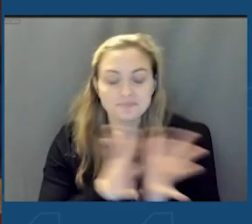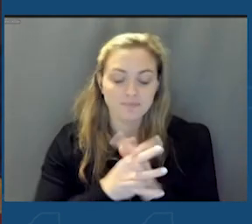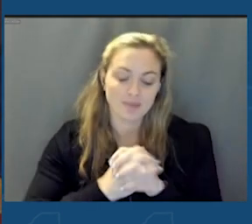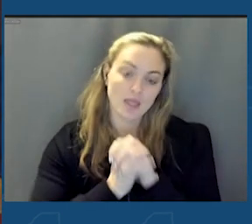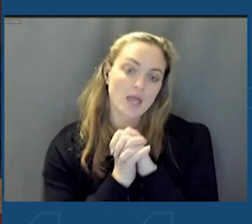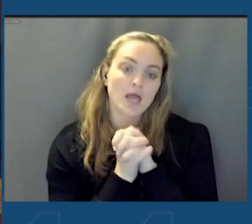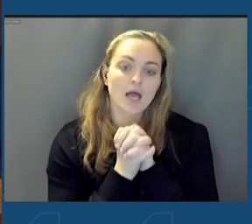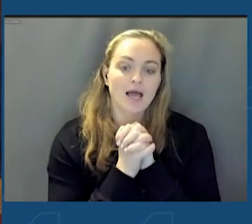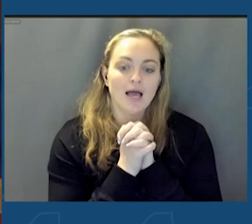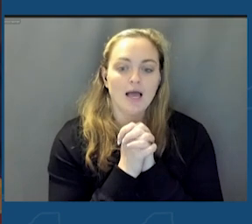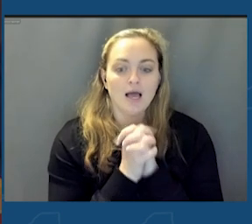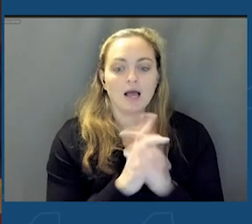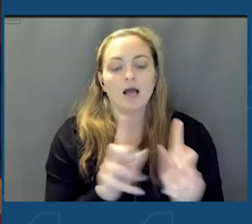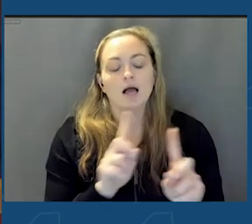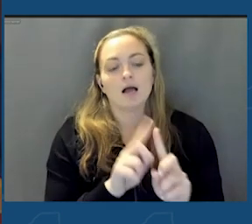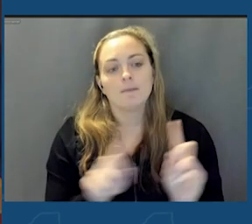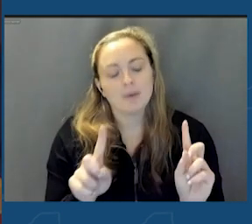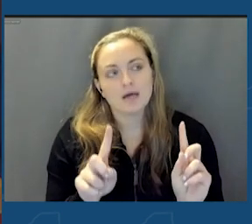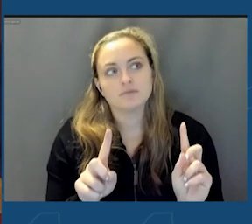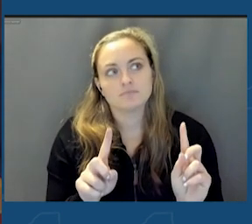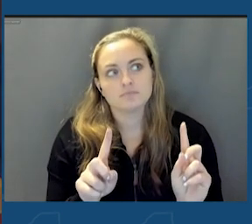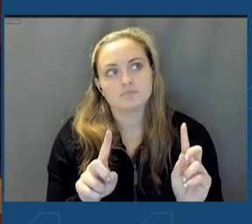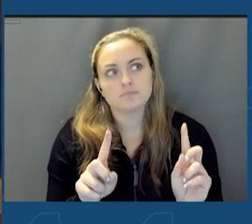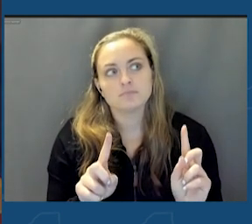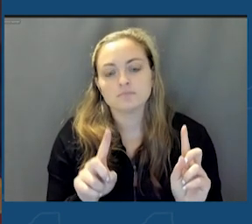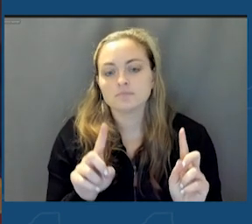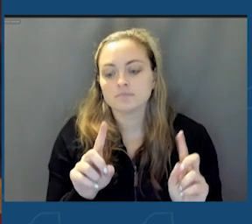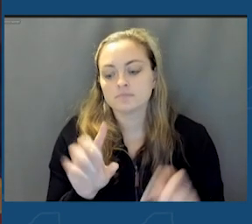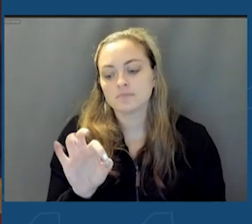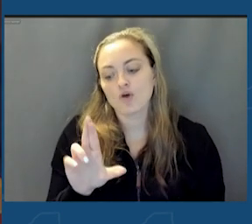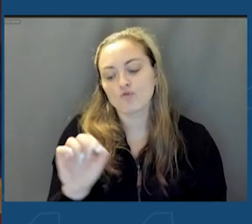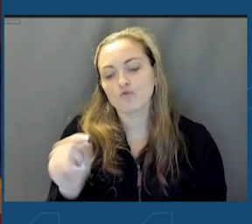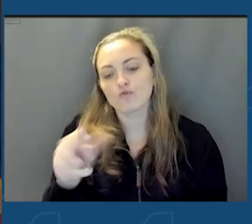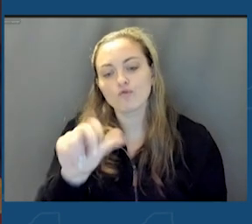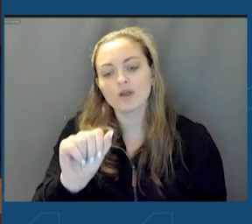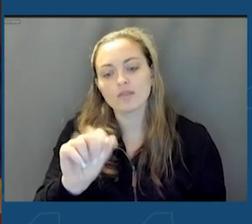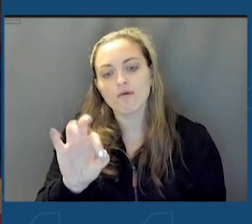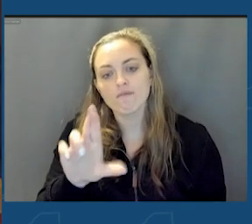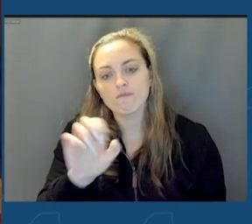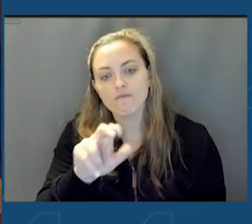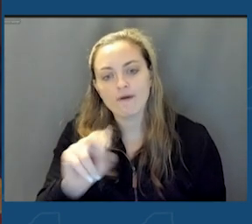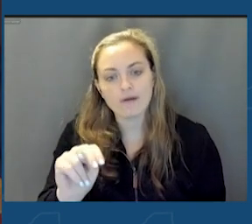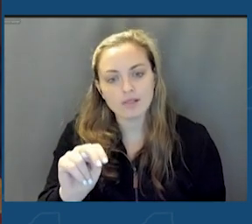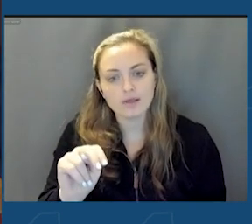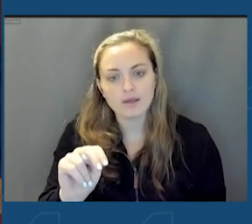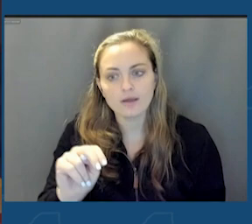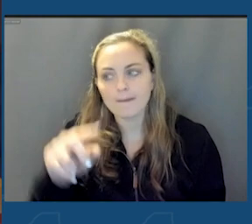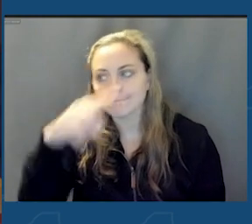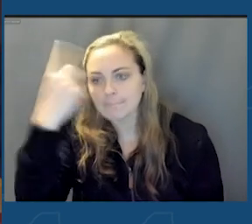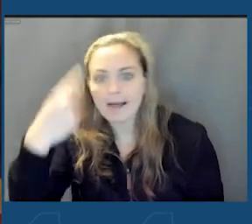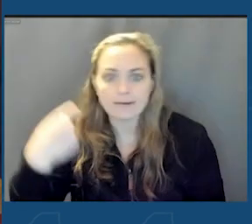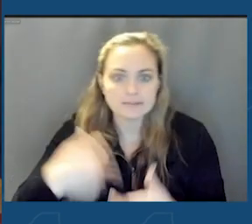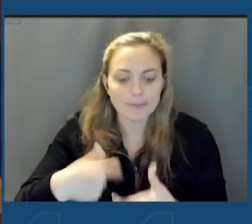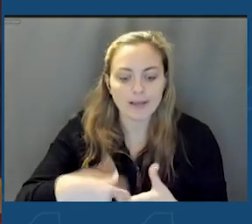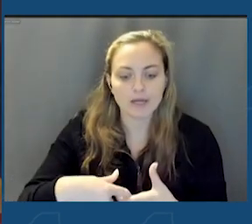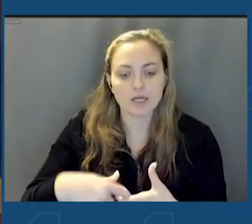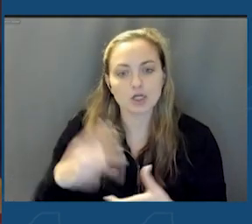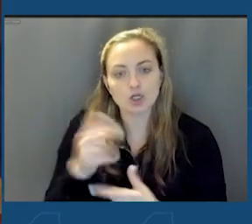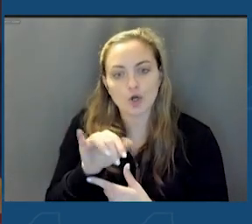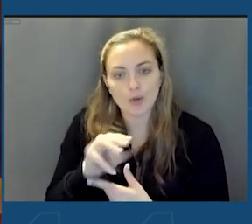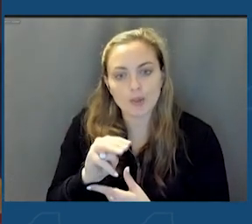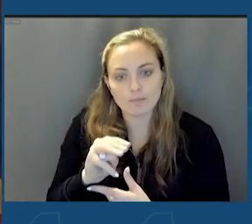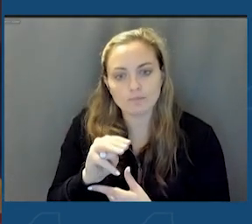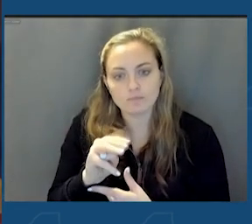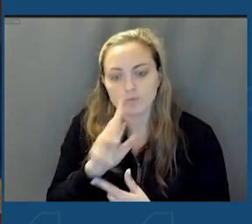But immortalized by Aretha Franklin, who talked about the rose in black and Spanish Harlem. And so this